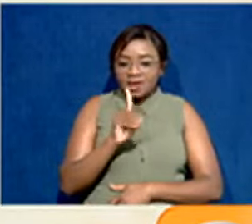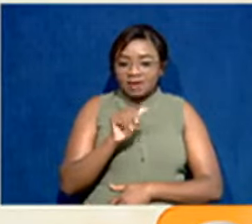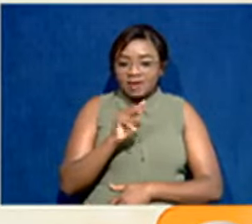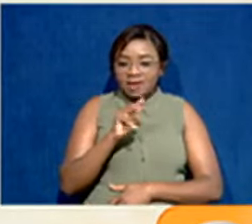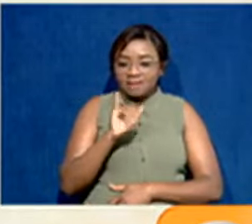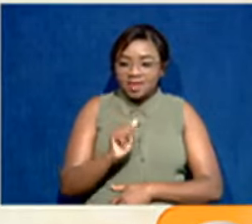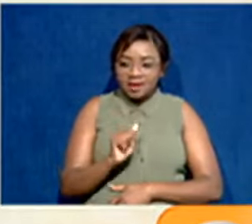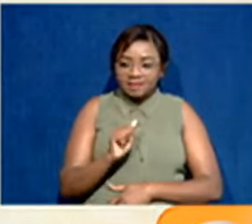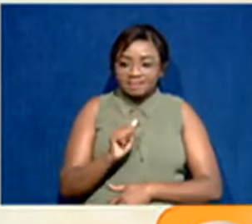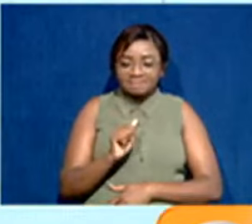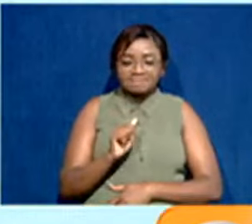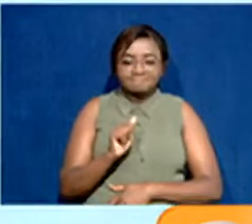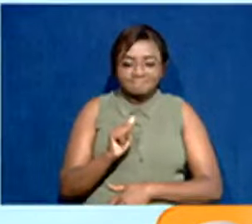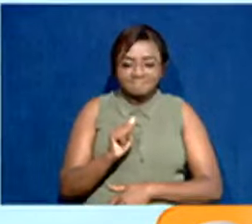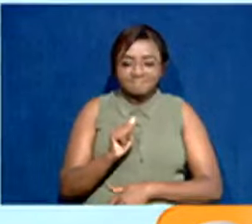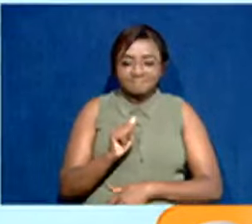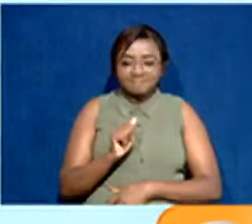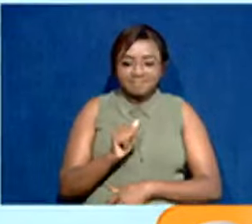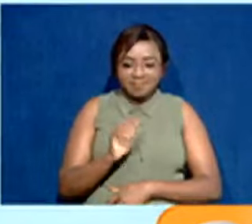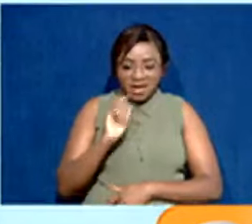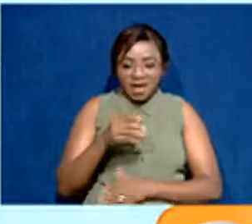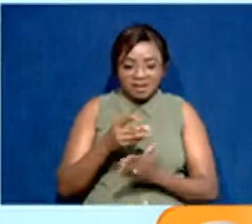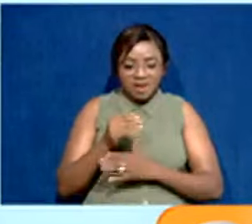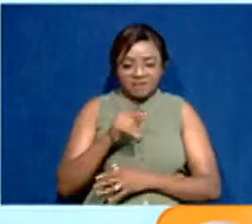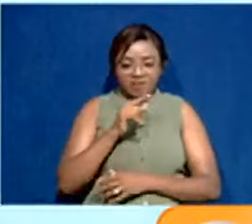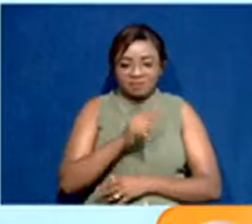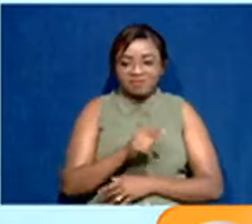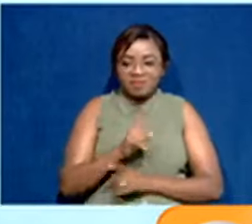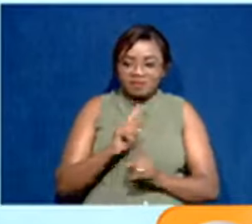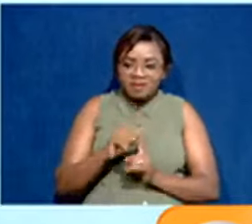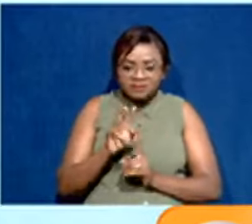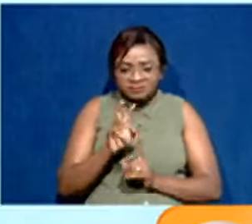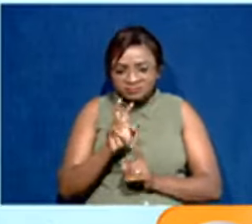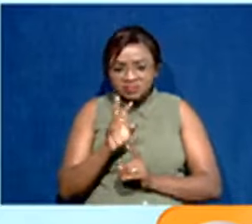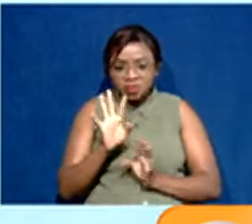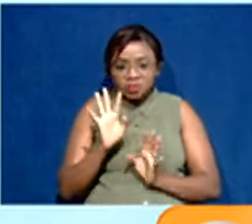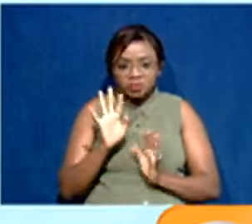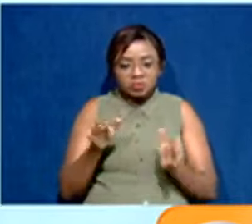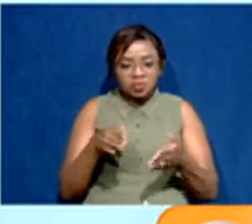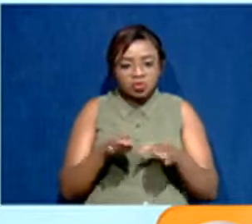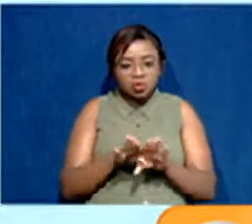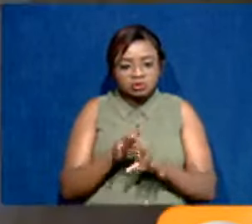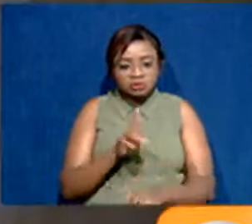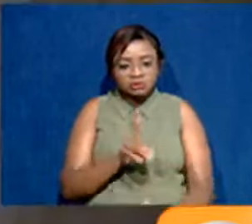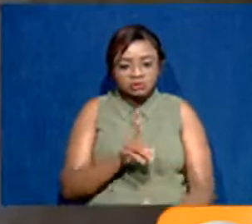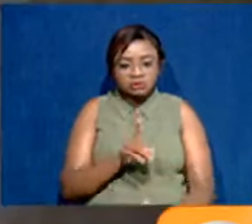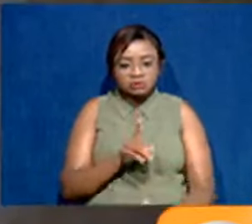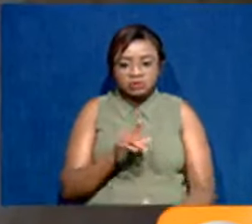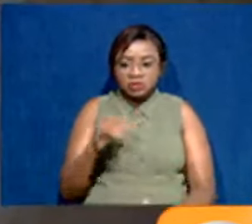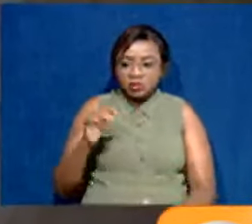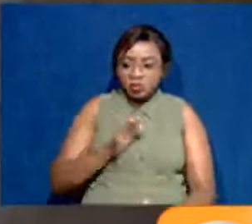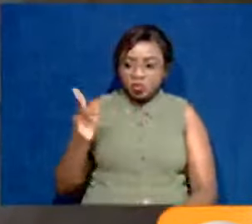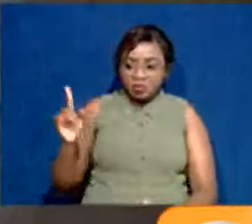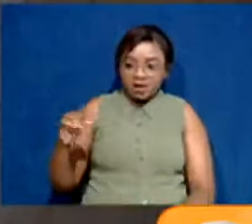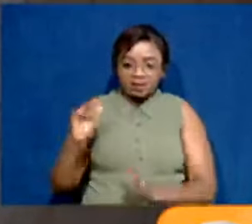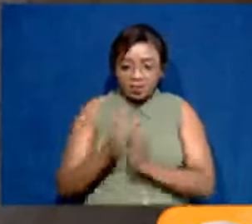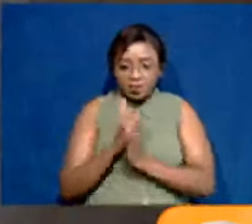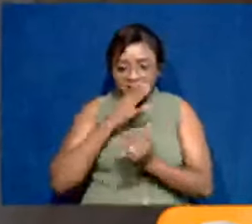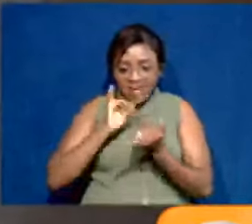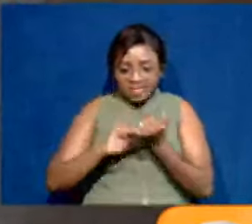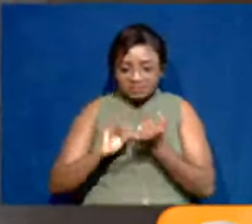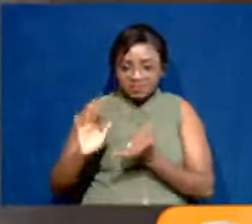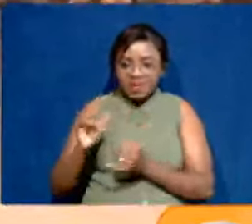is a macadamia buying center, but on a closer look, one realizes it is not open. Gladys Kawera and her husband had